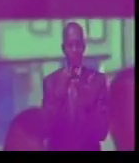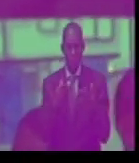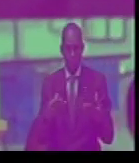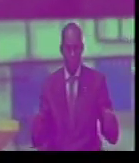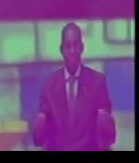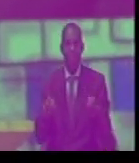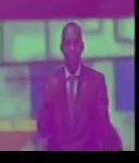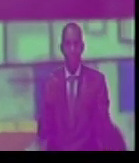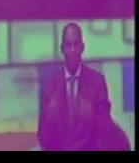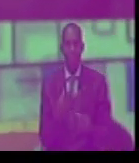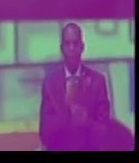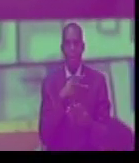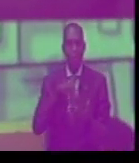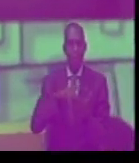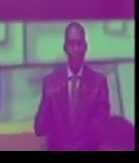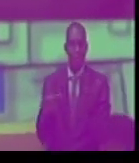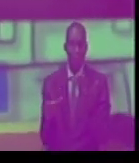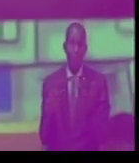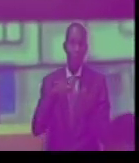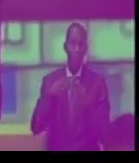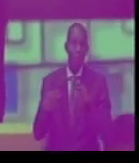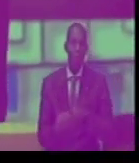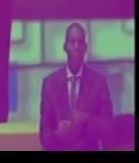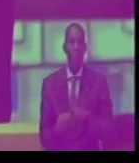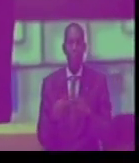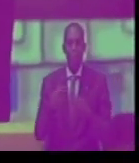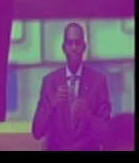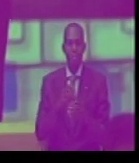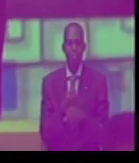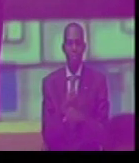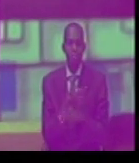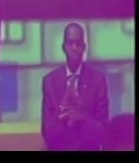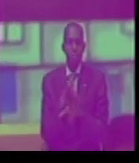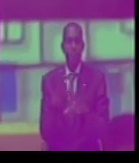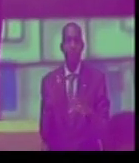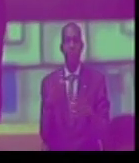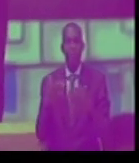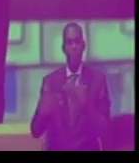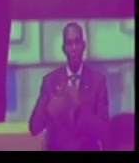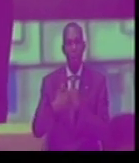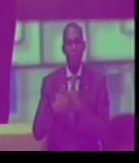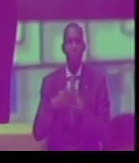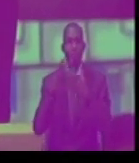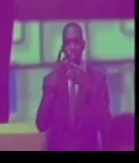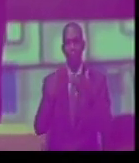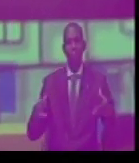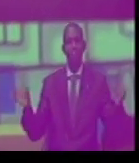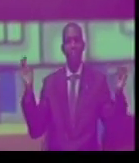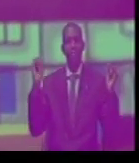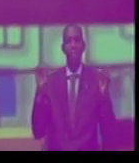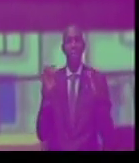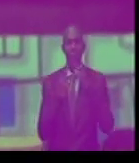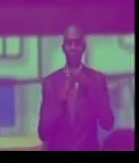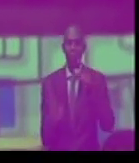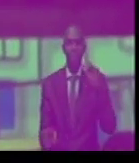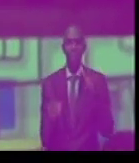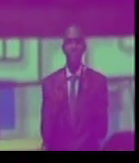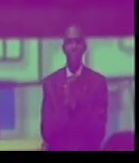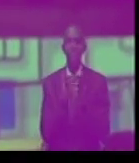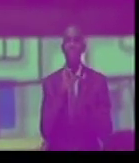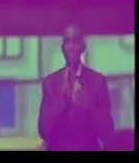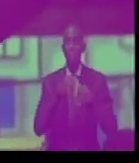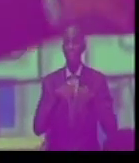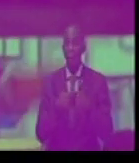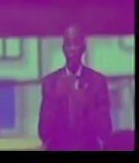She believed divine solution came and the problem, the swelling, the affliction on her